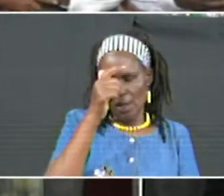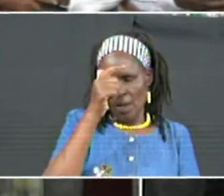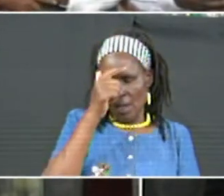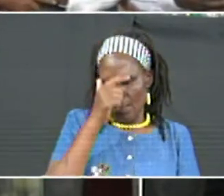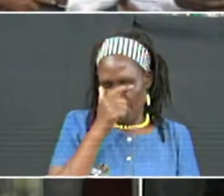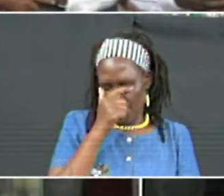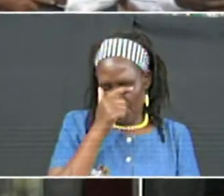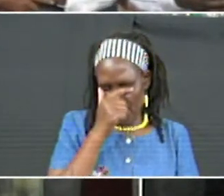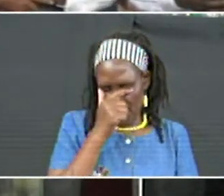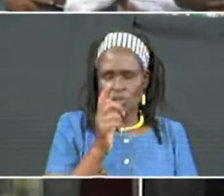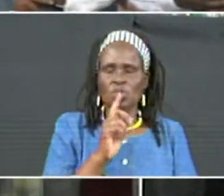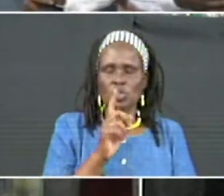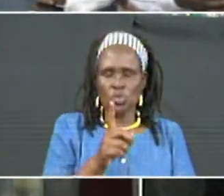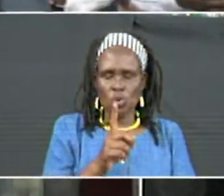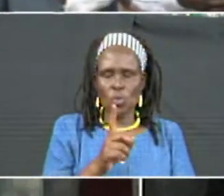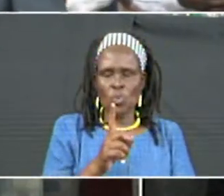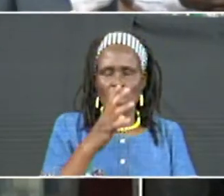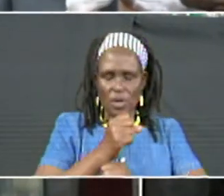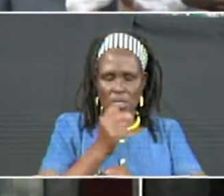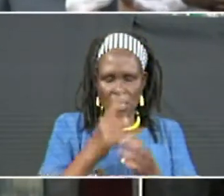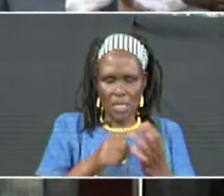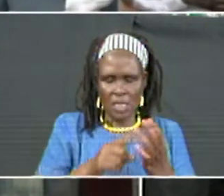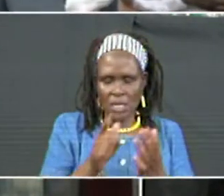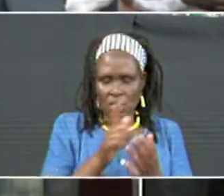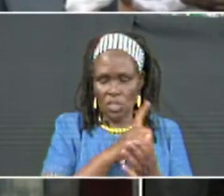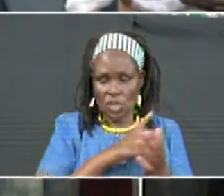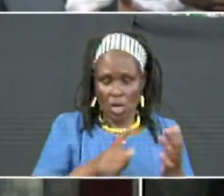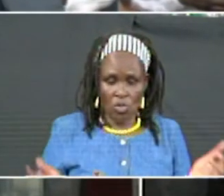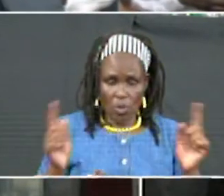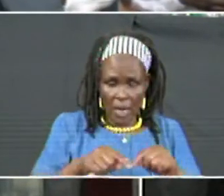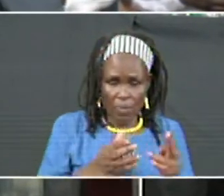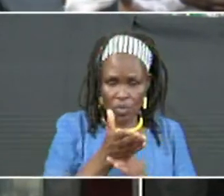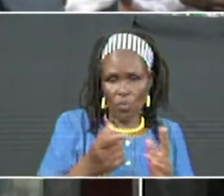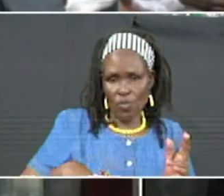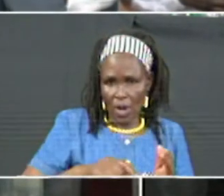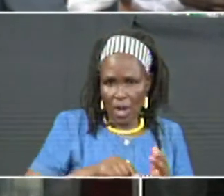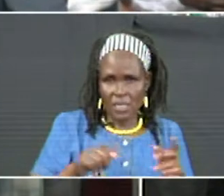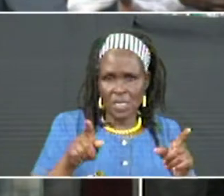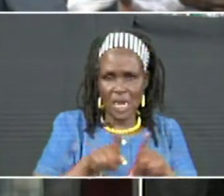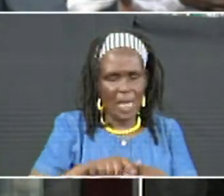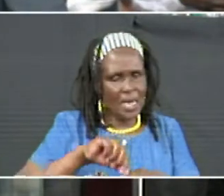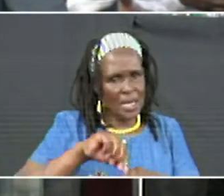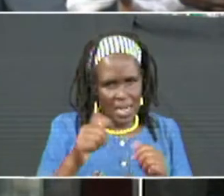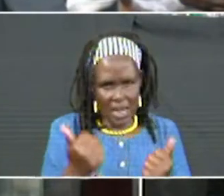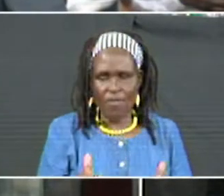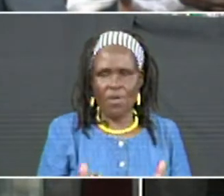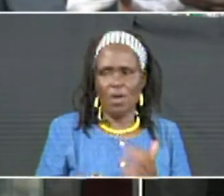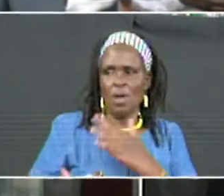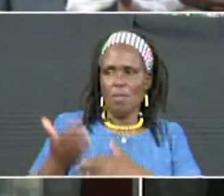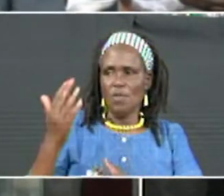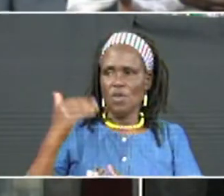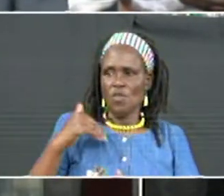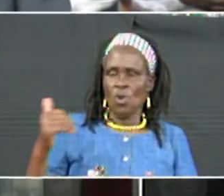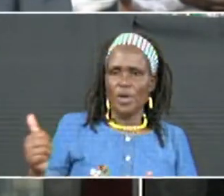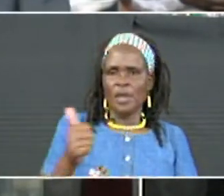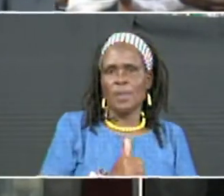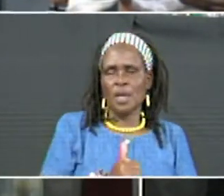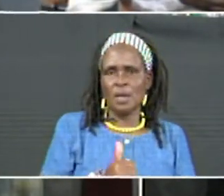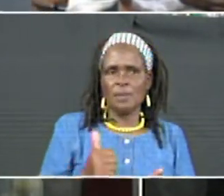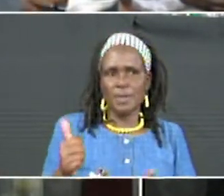we are trusting that the Lord will come through for us like never before. Amen. Amen. Amen.